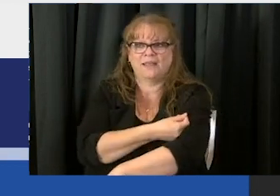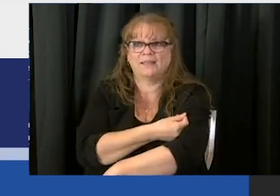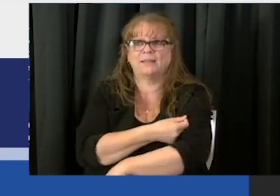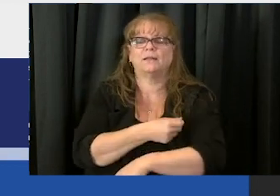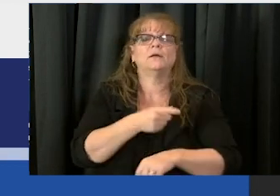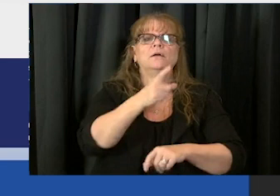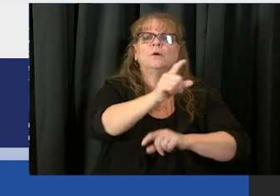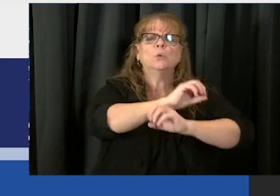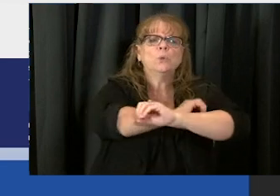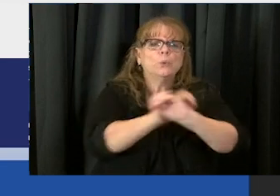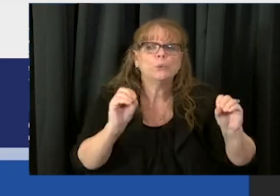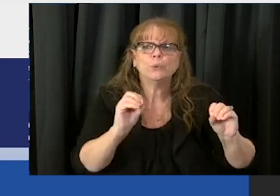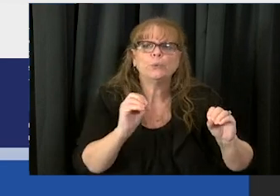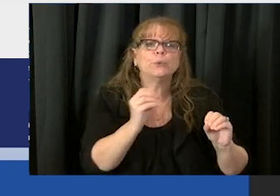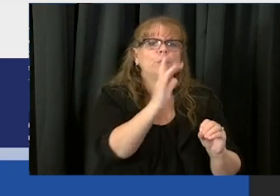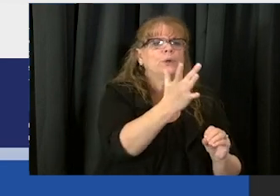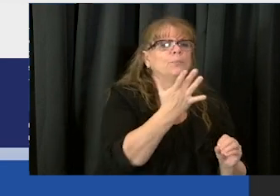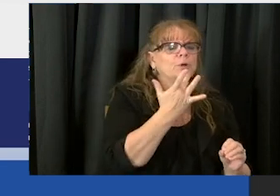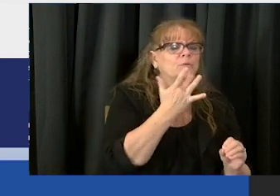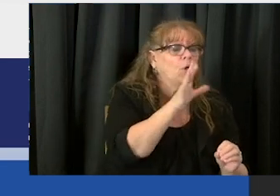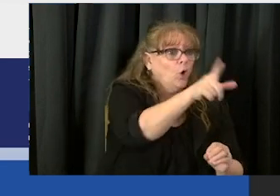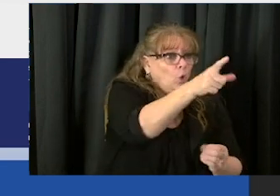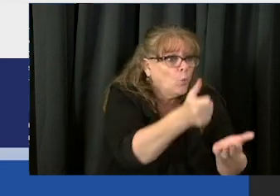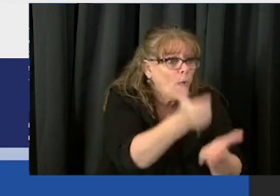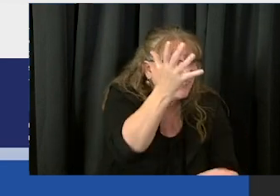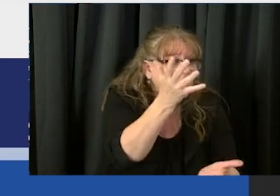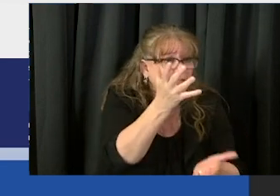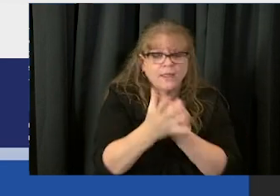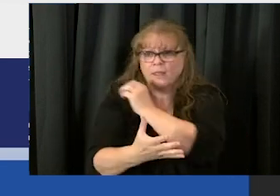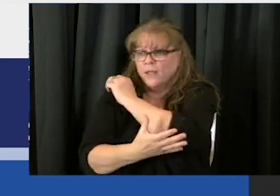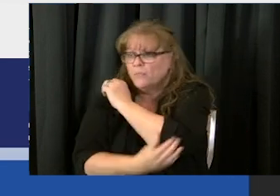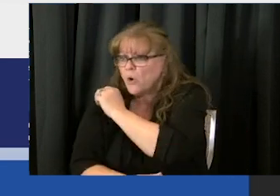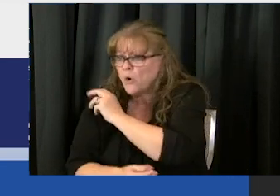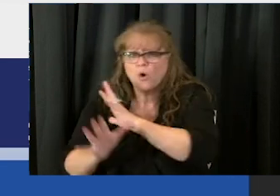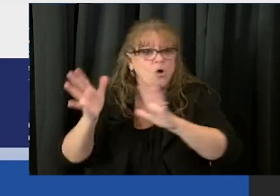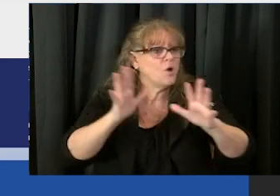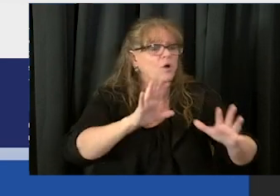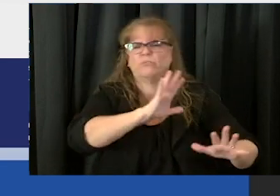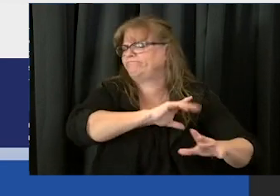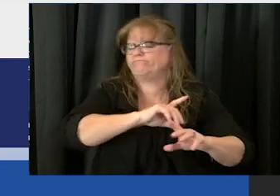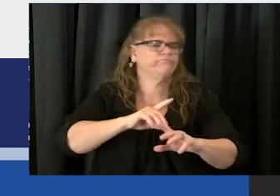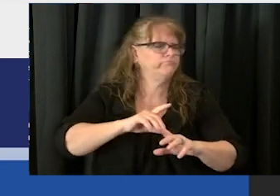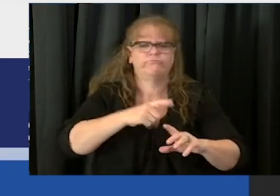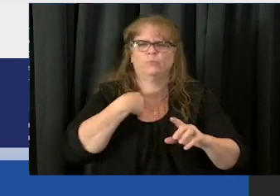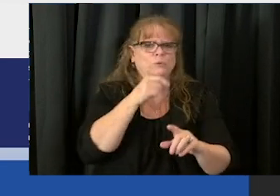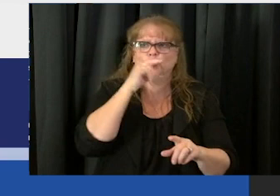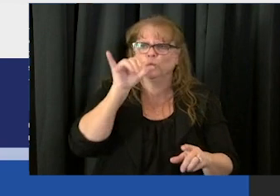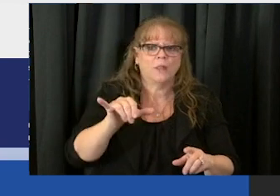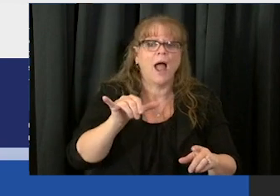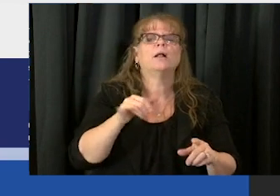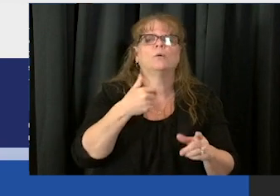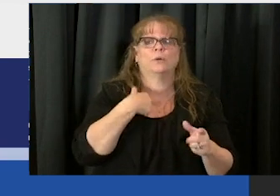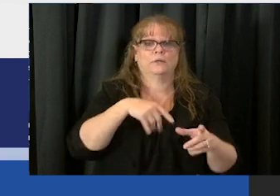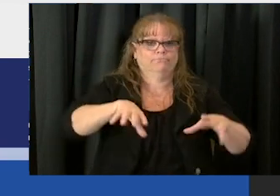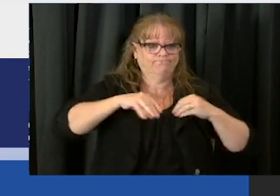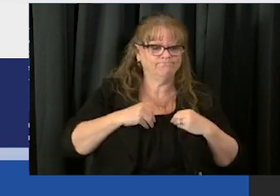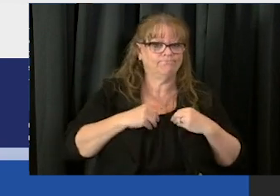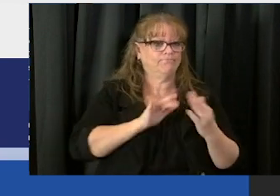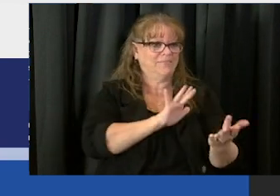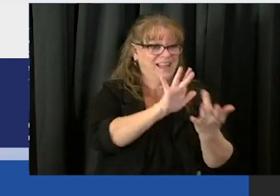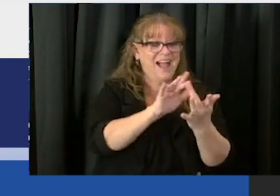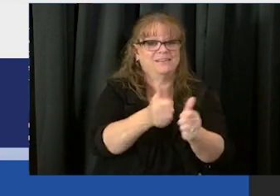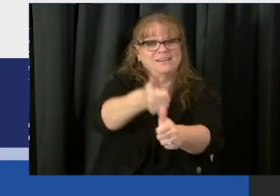be sent. They are sending those out as well. Appointments are required, to receive the COVID vaccine. They